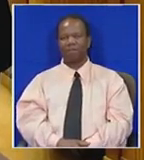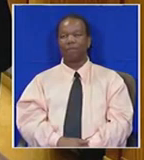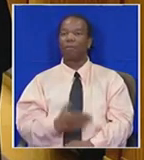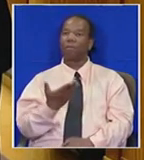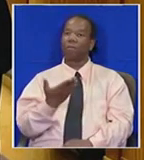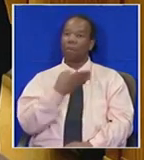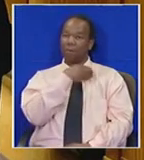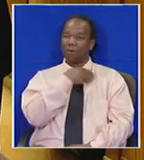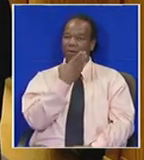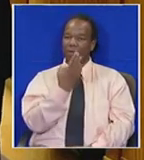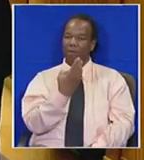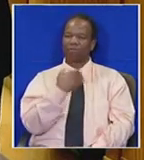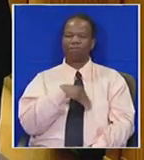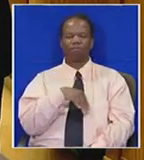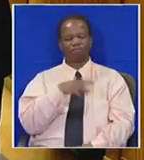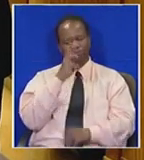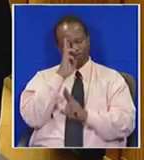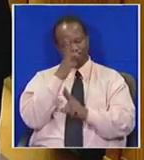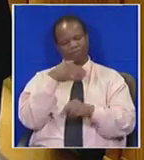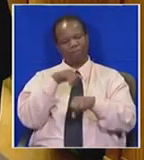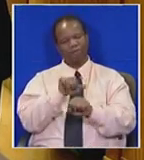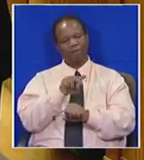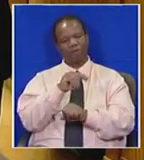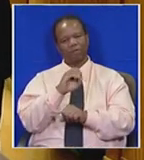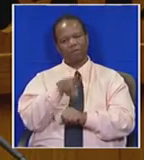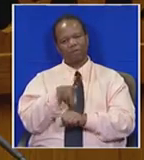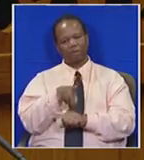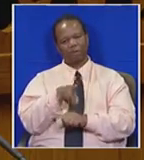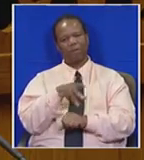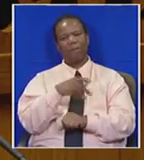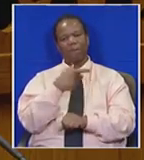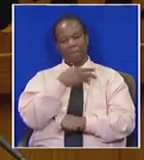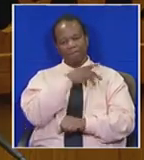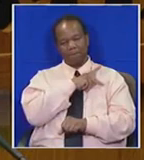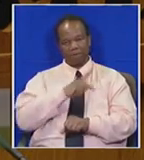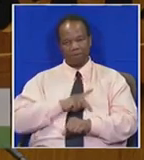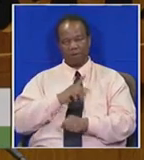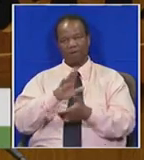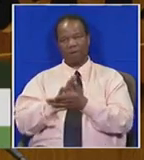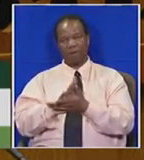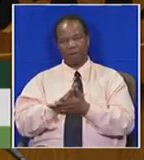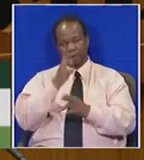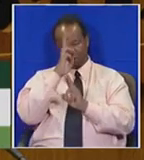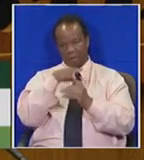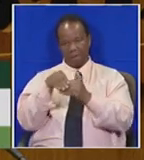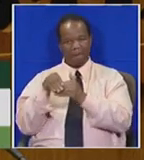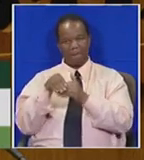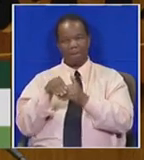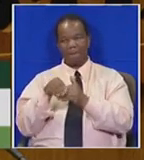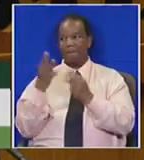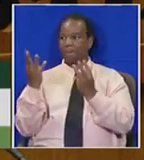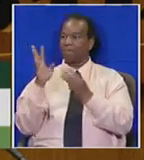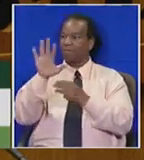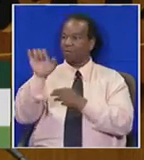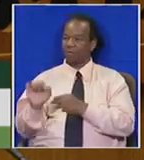Minister. Honourable Chairperson of the NCOP, Mr. President, honourable members, fellow South